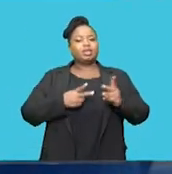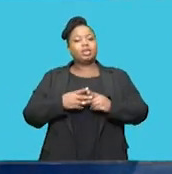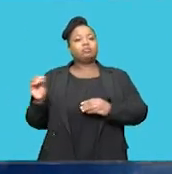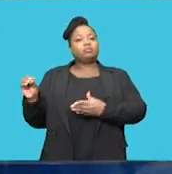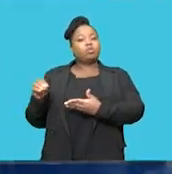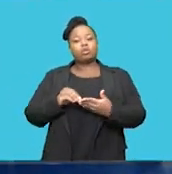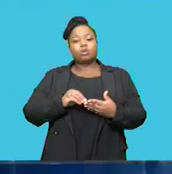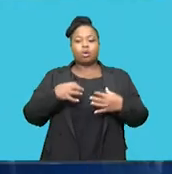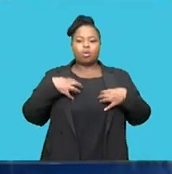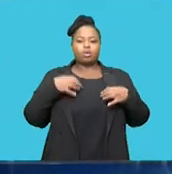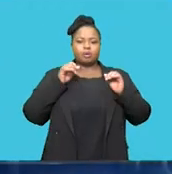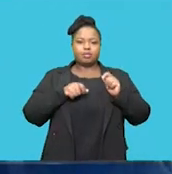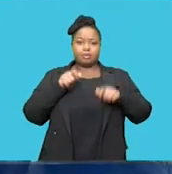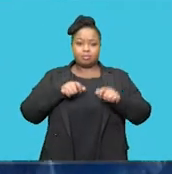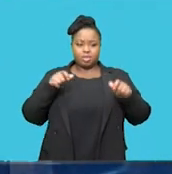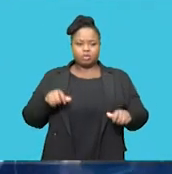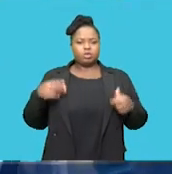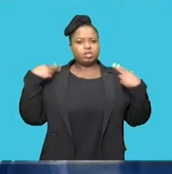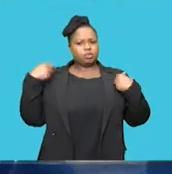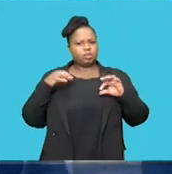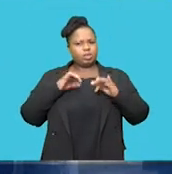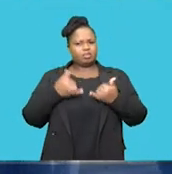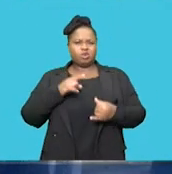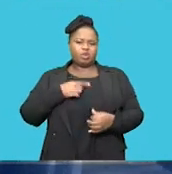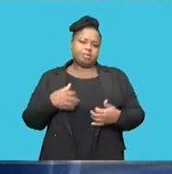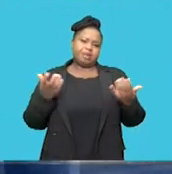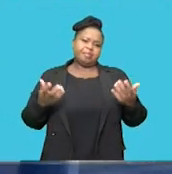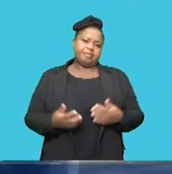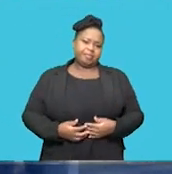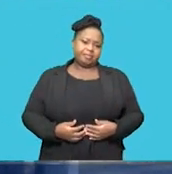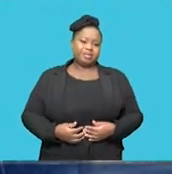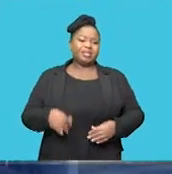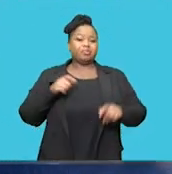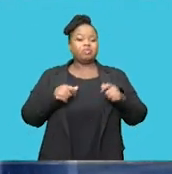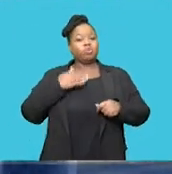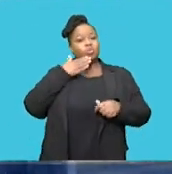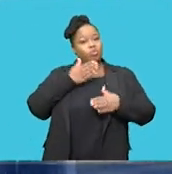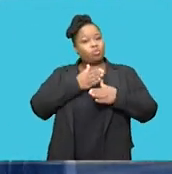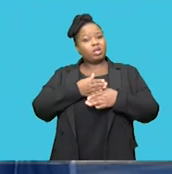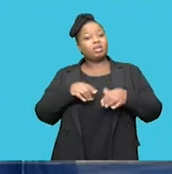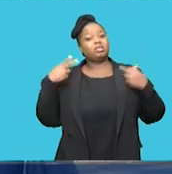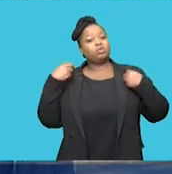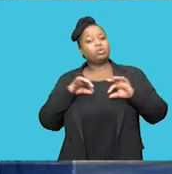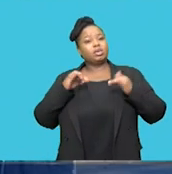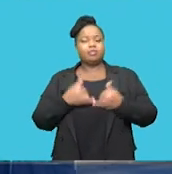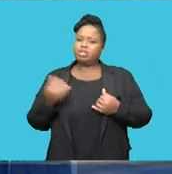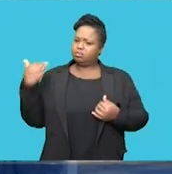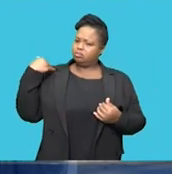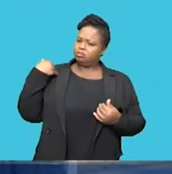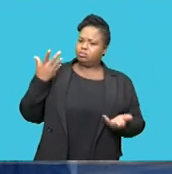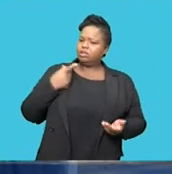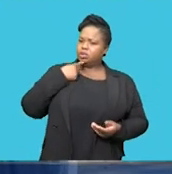own people to the security company that came. So yinto esusumsindo leyo. So the people who besebenzela security company, they came to us to say